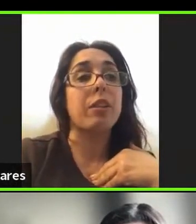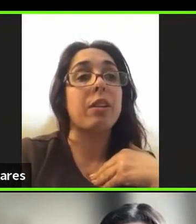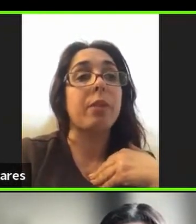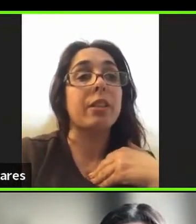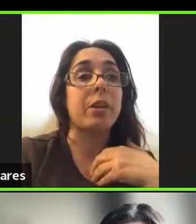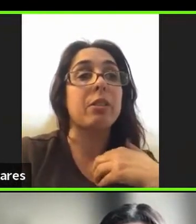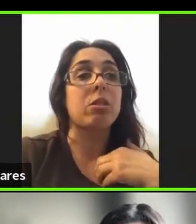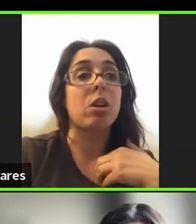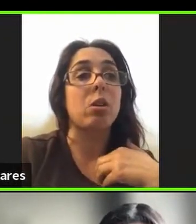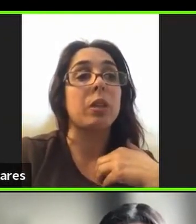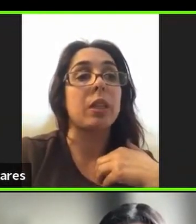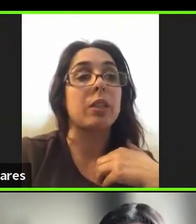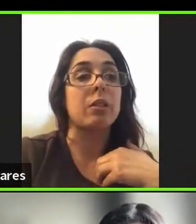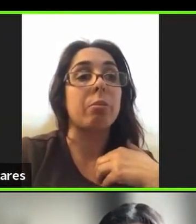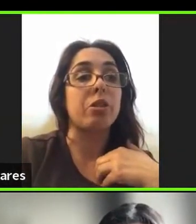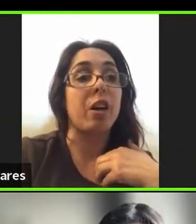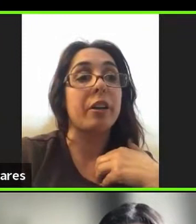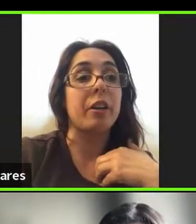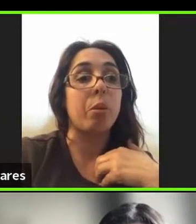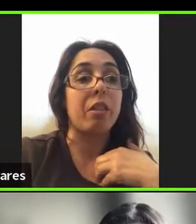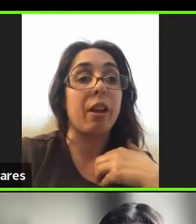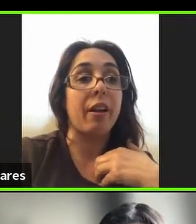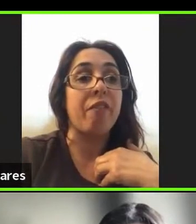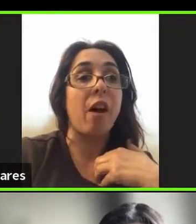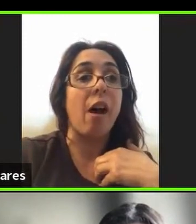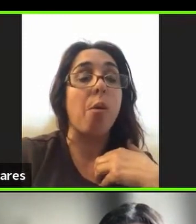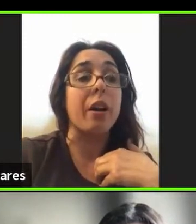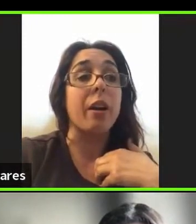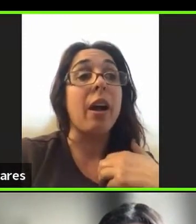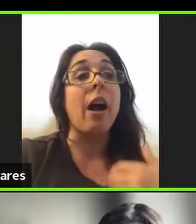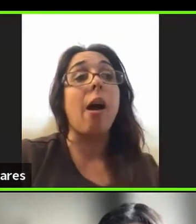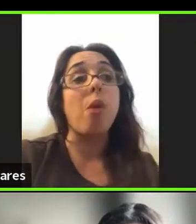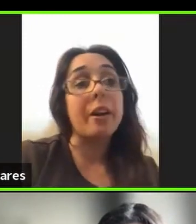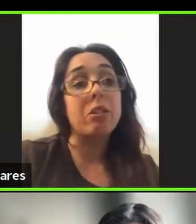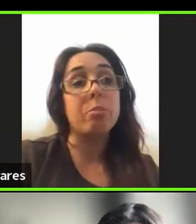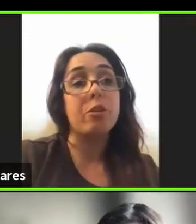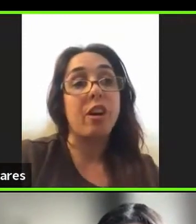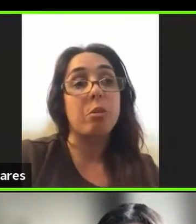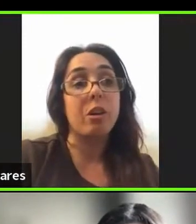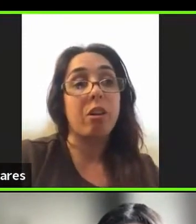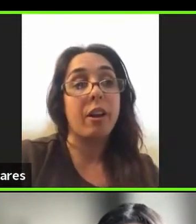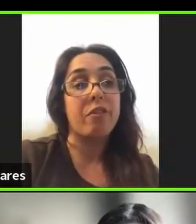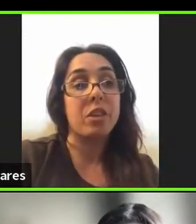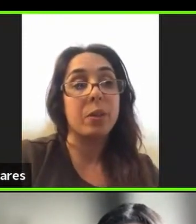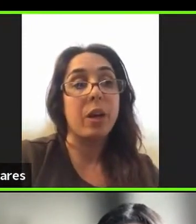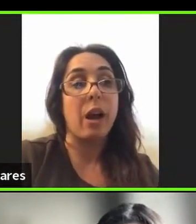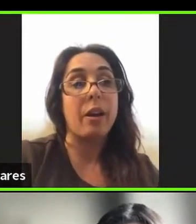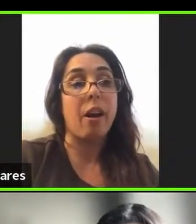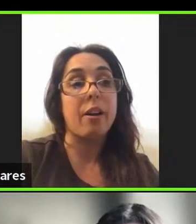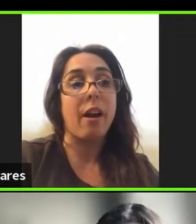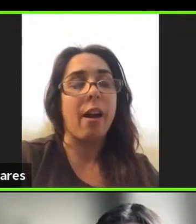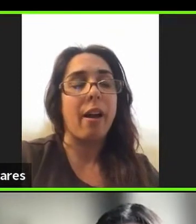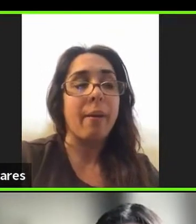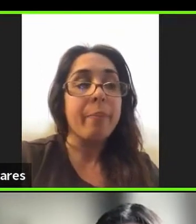by watching my siblings grow and move on with life, I wanted to move on with life too.